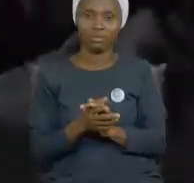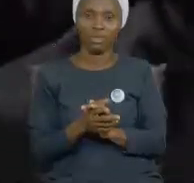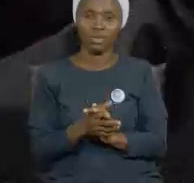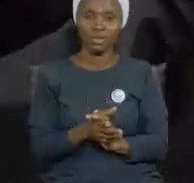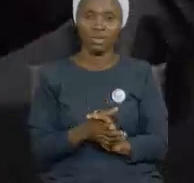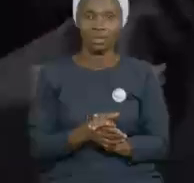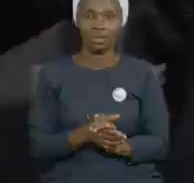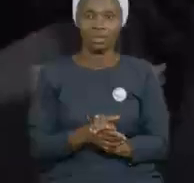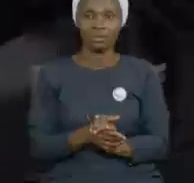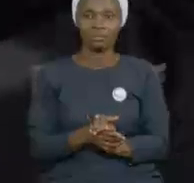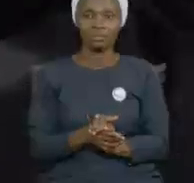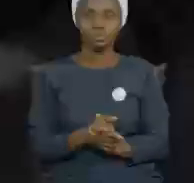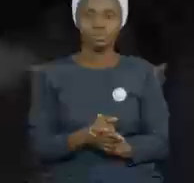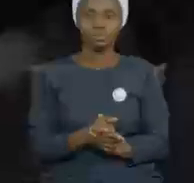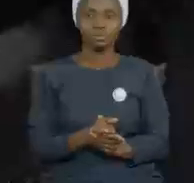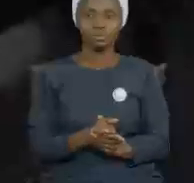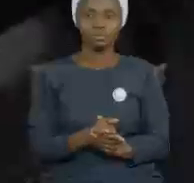Supervisors?